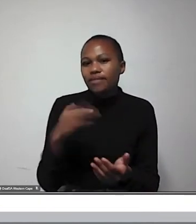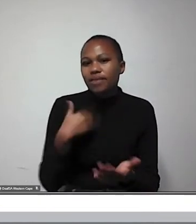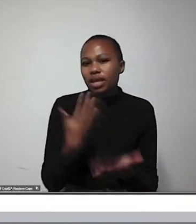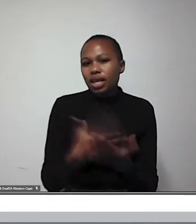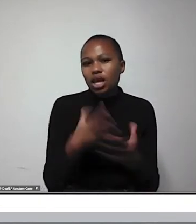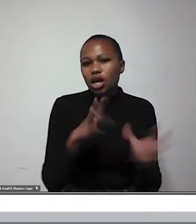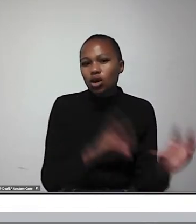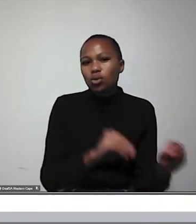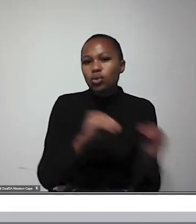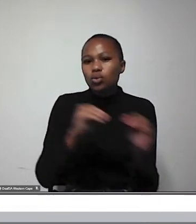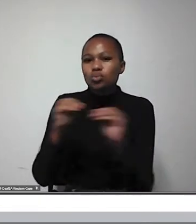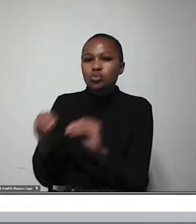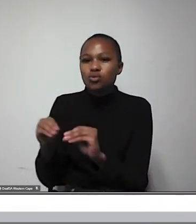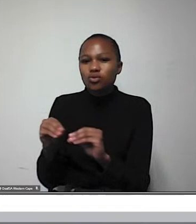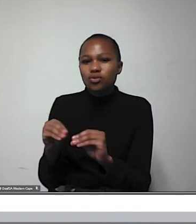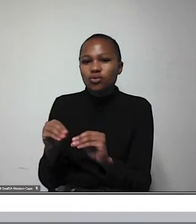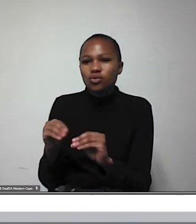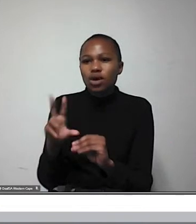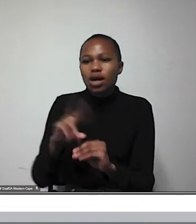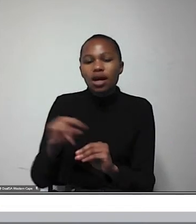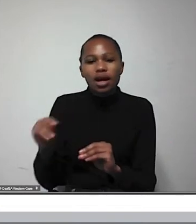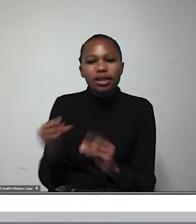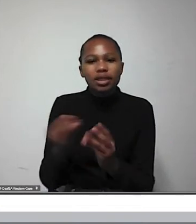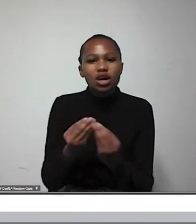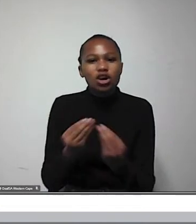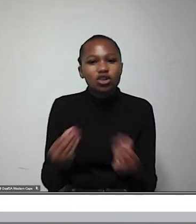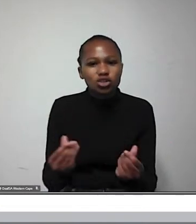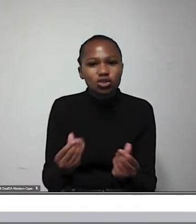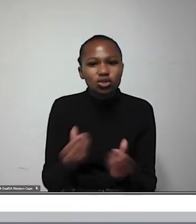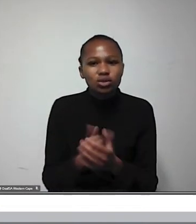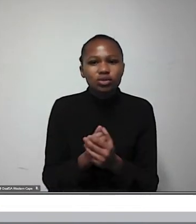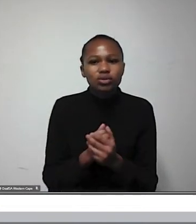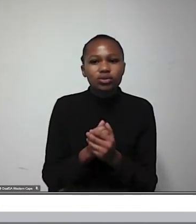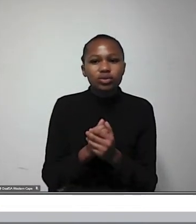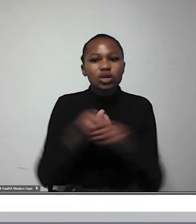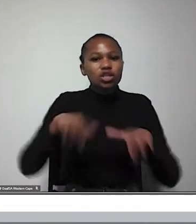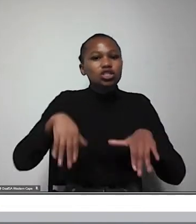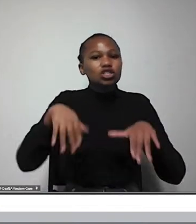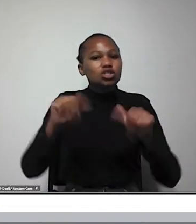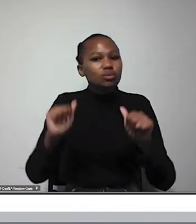another resolution. It's fine with you. Chair, there's the